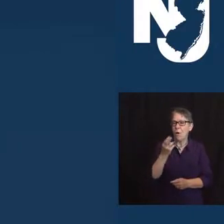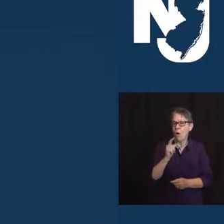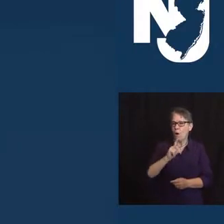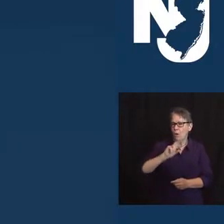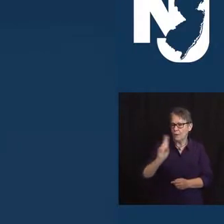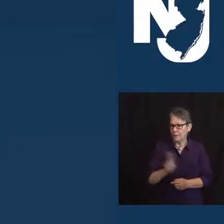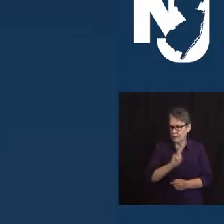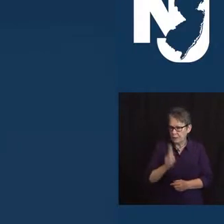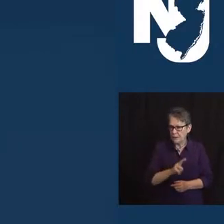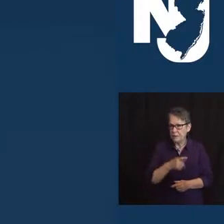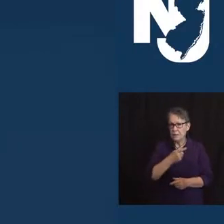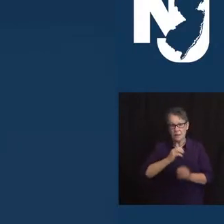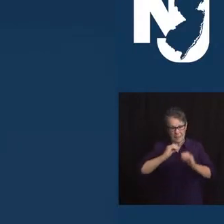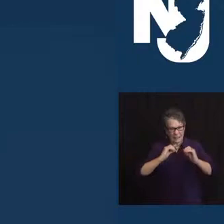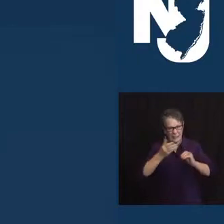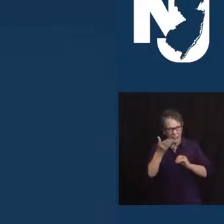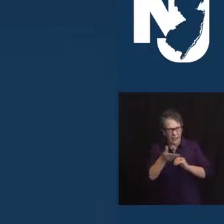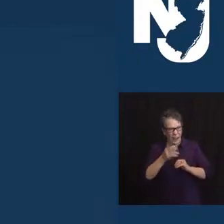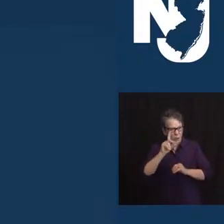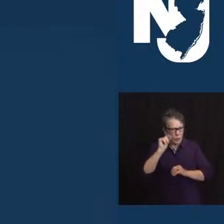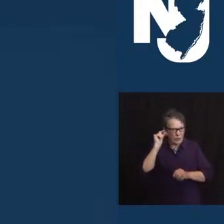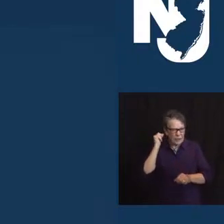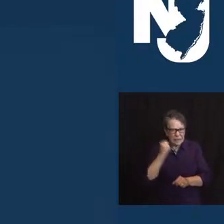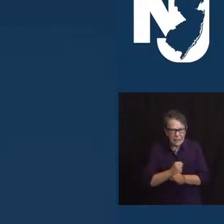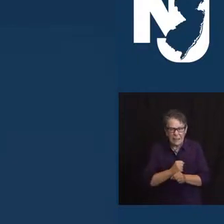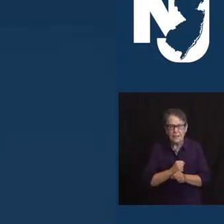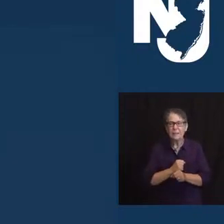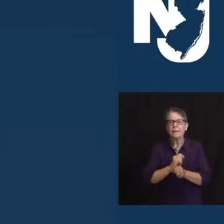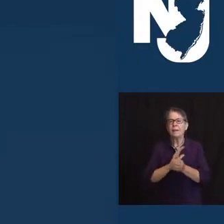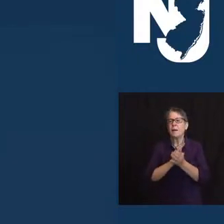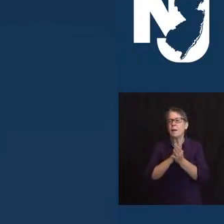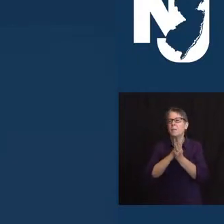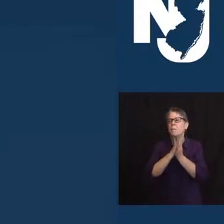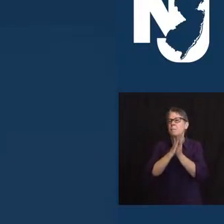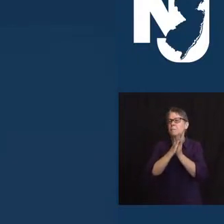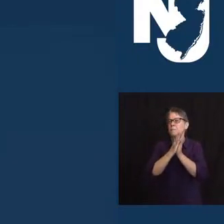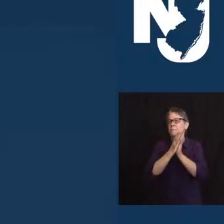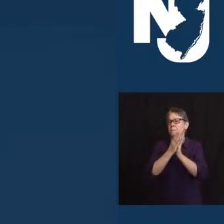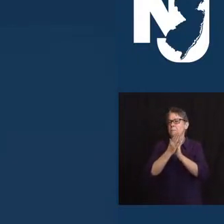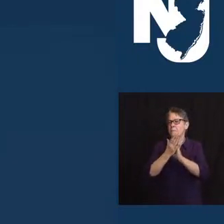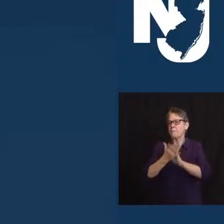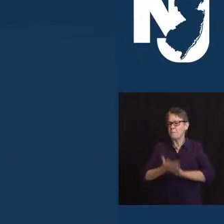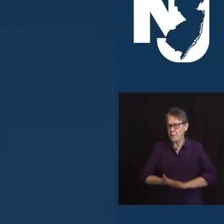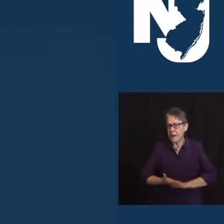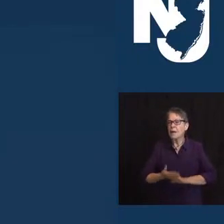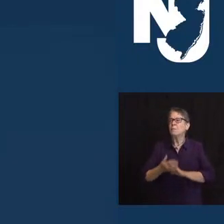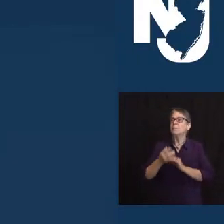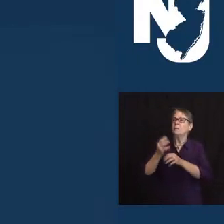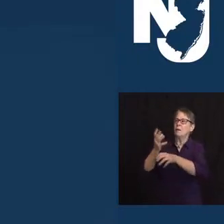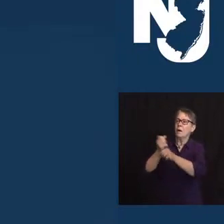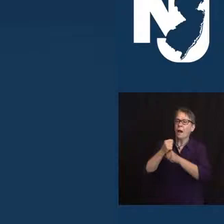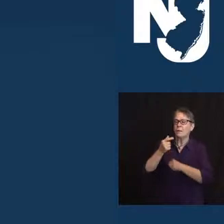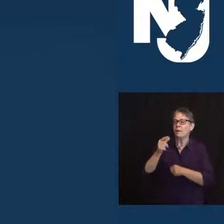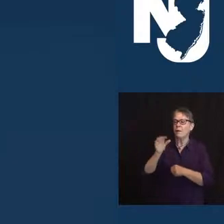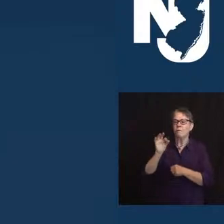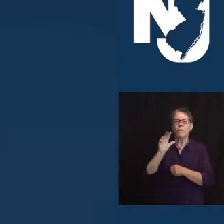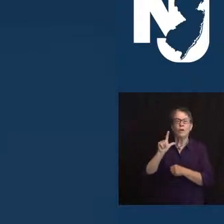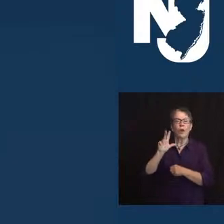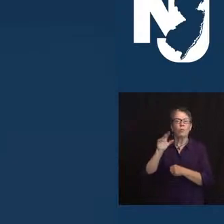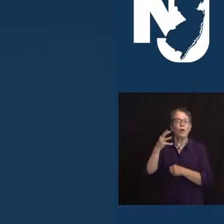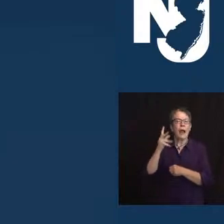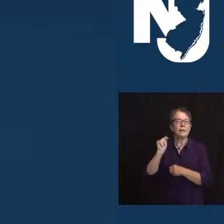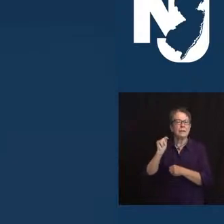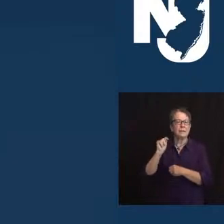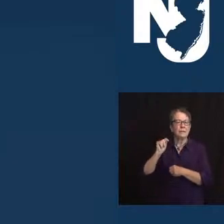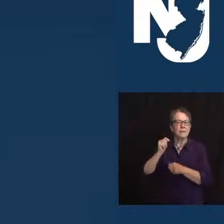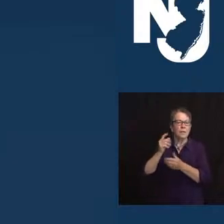a Fulbright grant to teach students in the People's Republic of China about the civil rights movement. This, as it